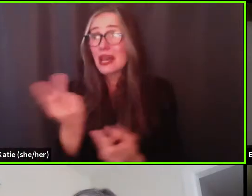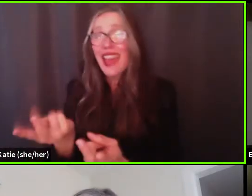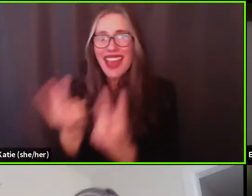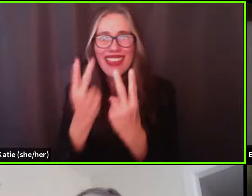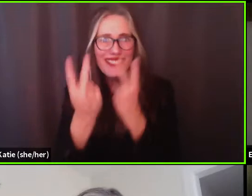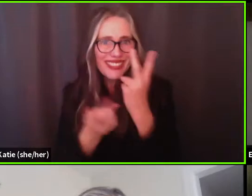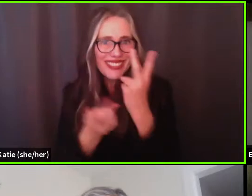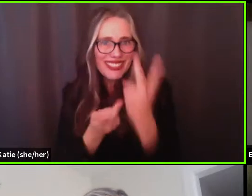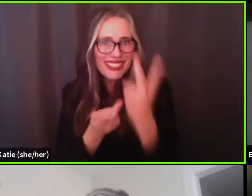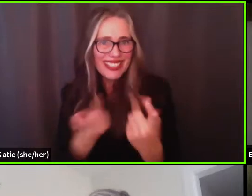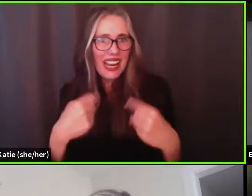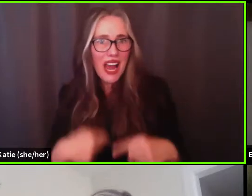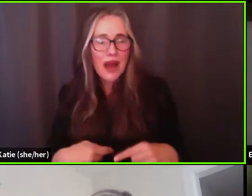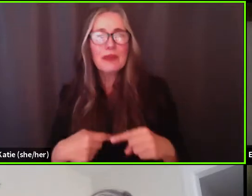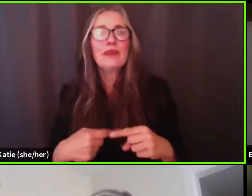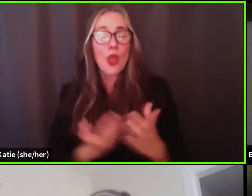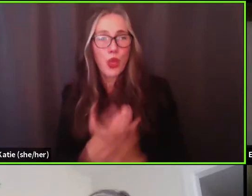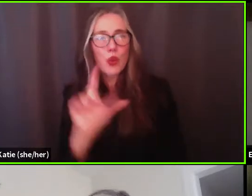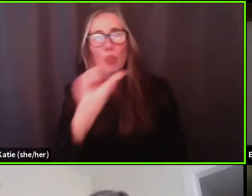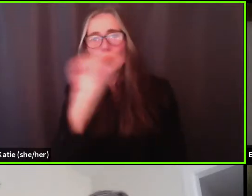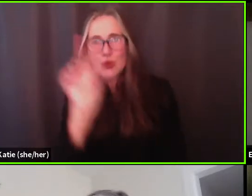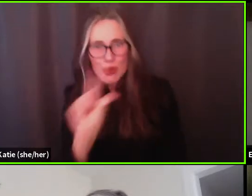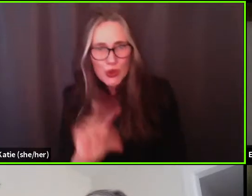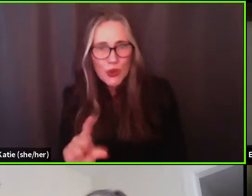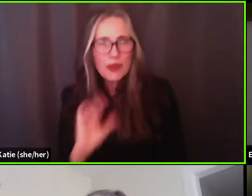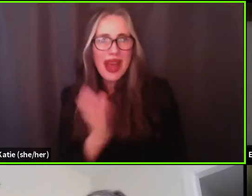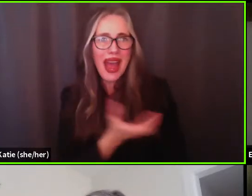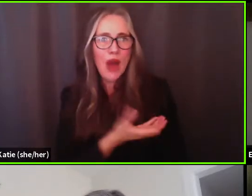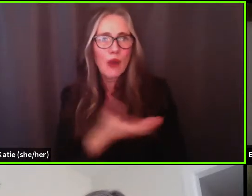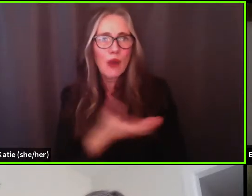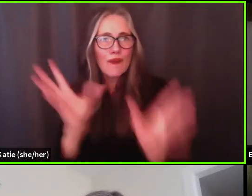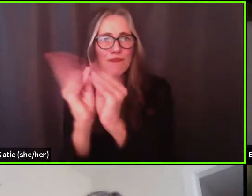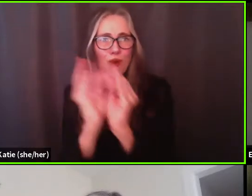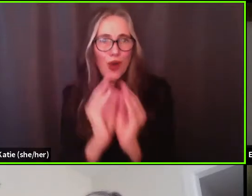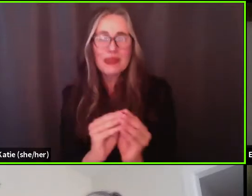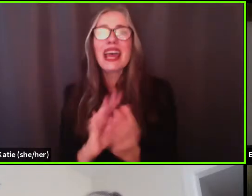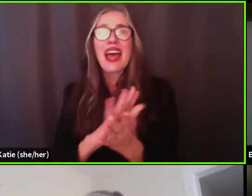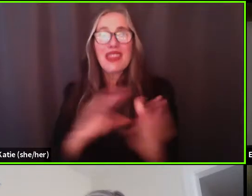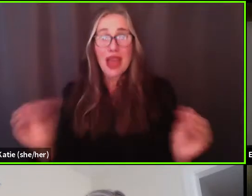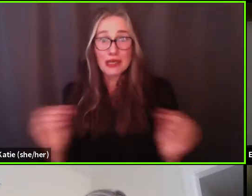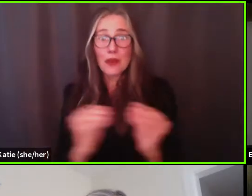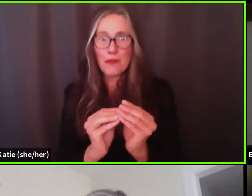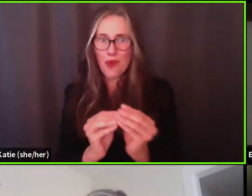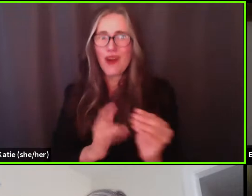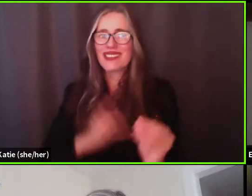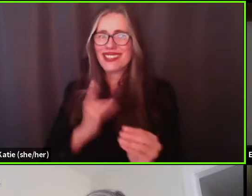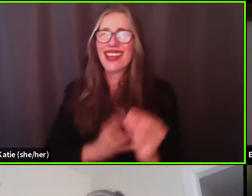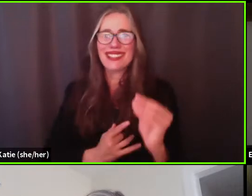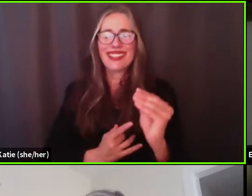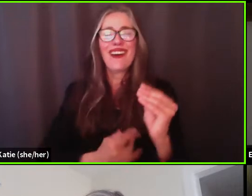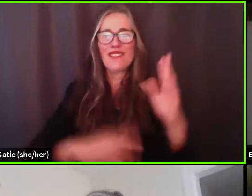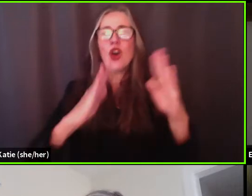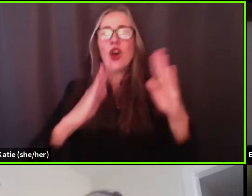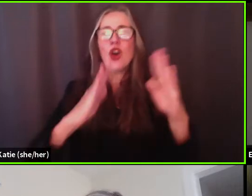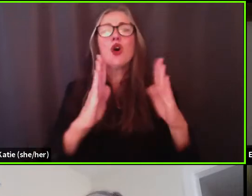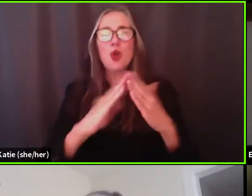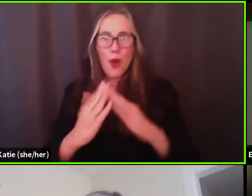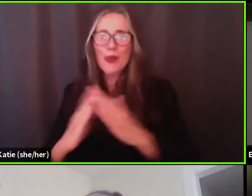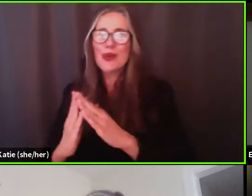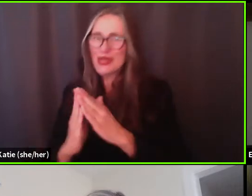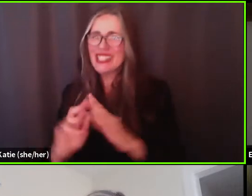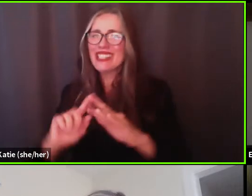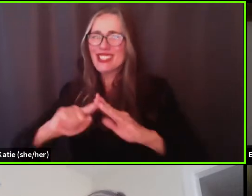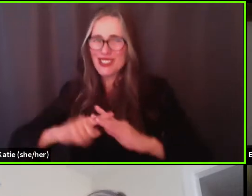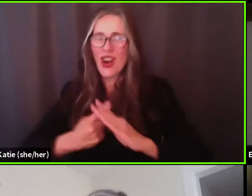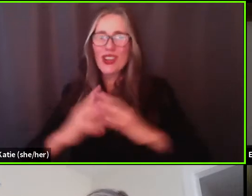virtually they're all zoomed but has definitely served as community building um and uh it has